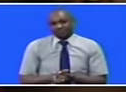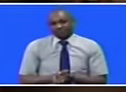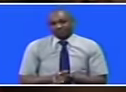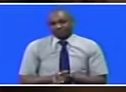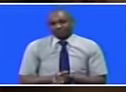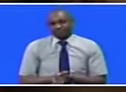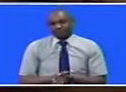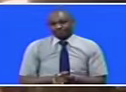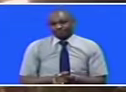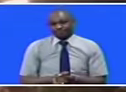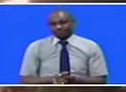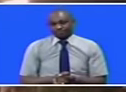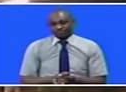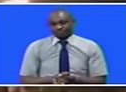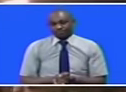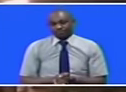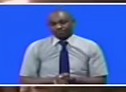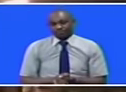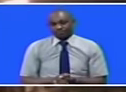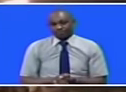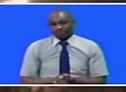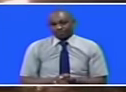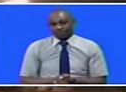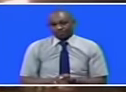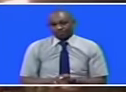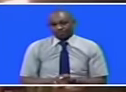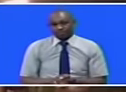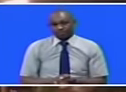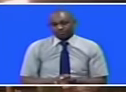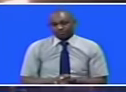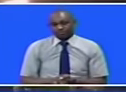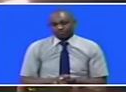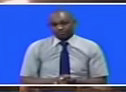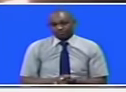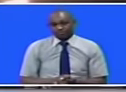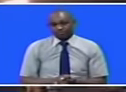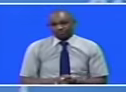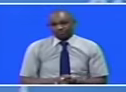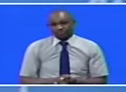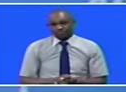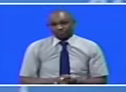Fidel Castro, en lo que Raúl nos está diciendo.